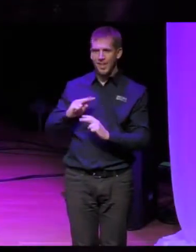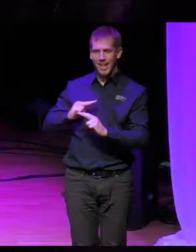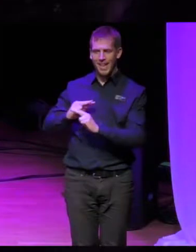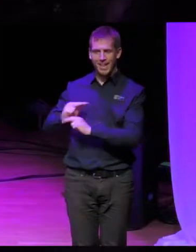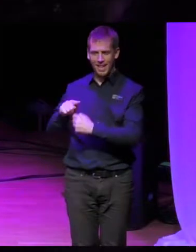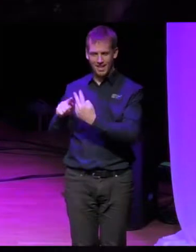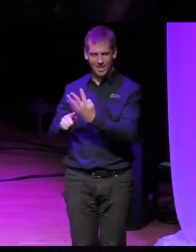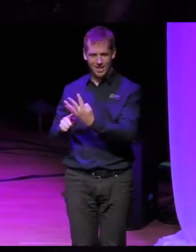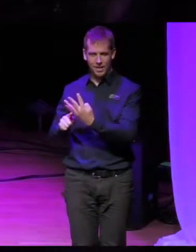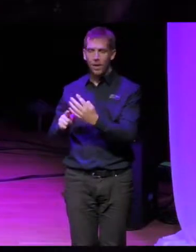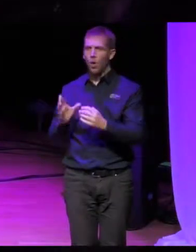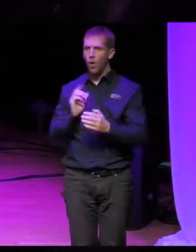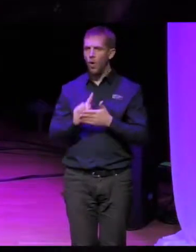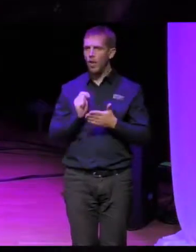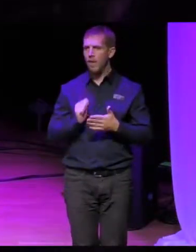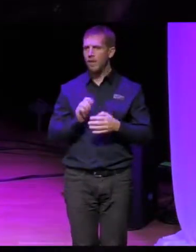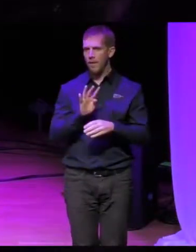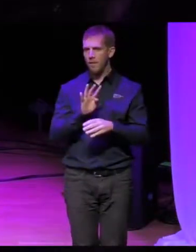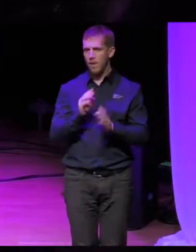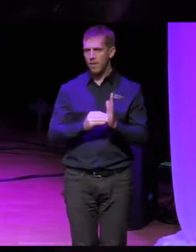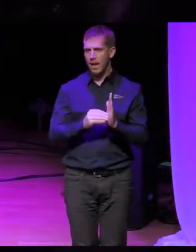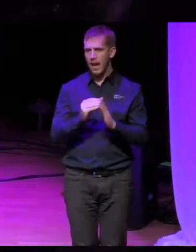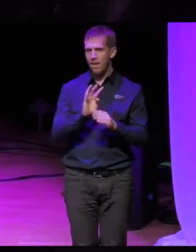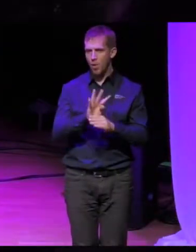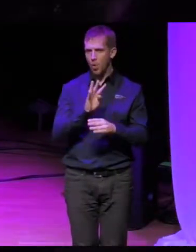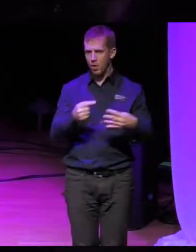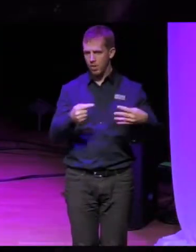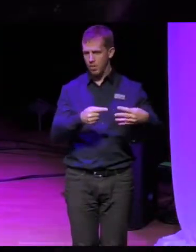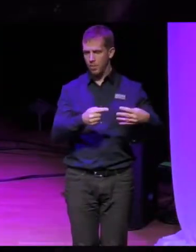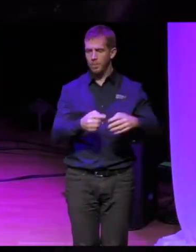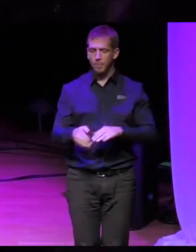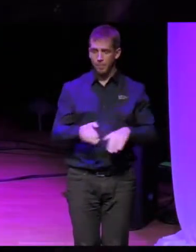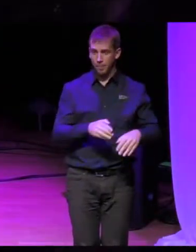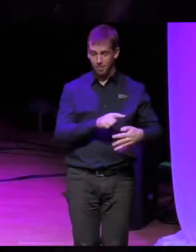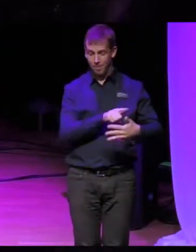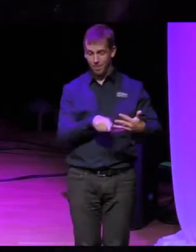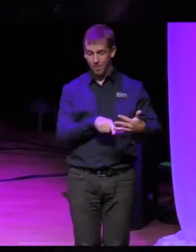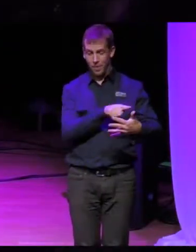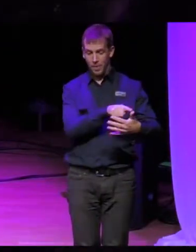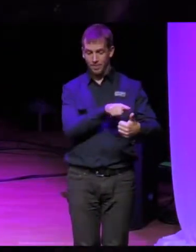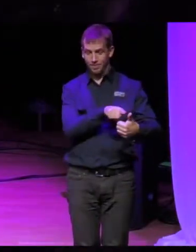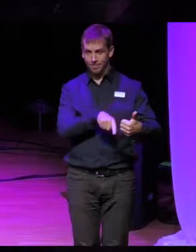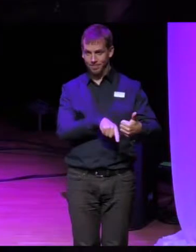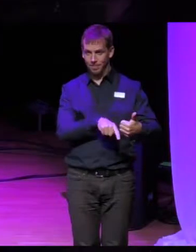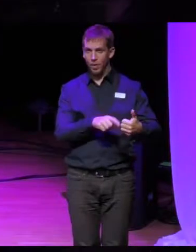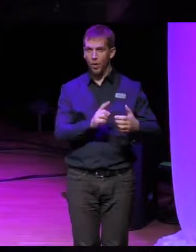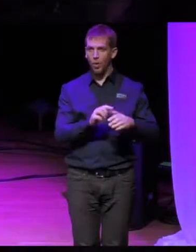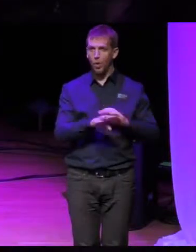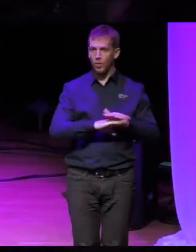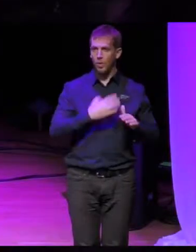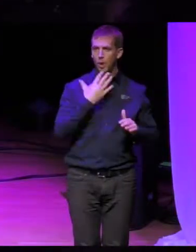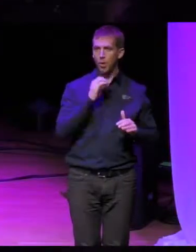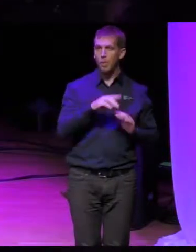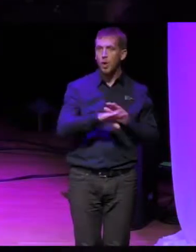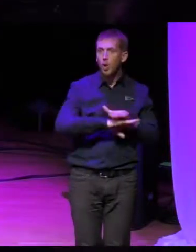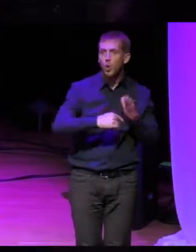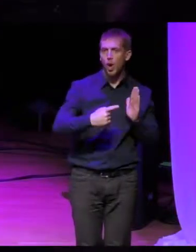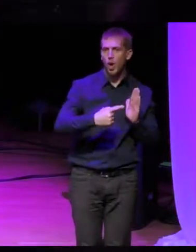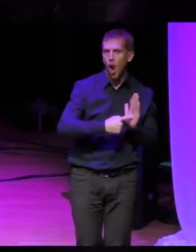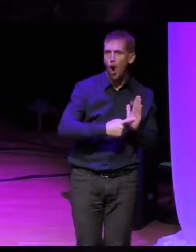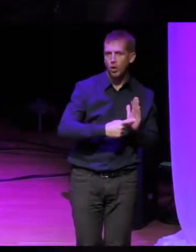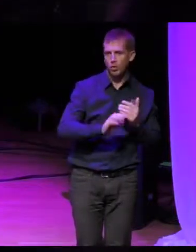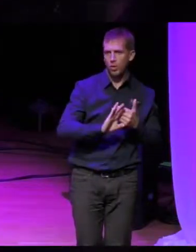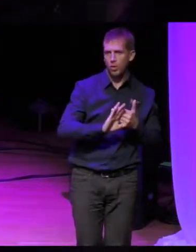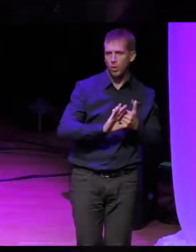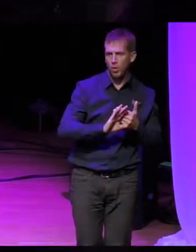the amendments that are most commonly invoked in the type of constitutional litigation that I'm talking about. There